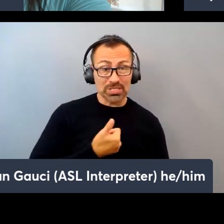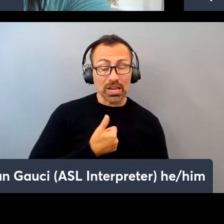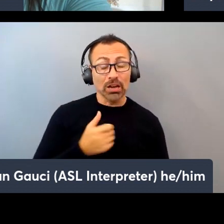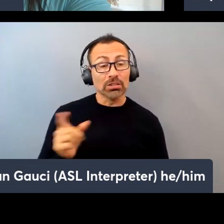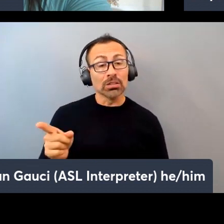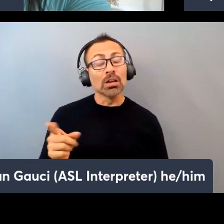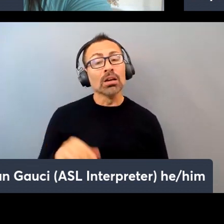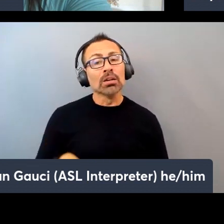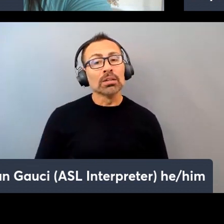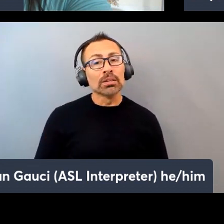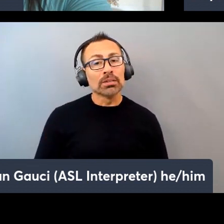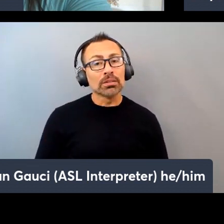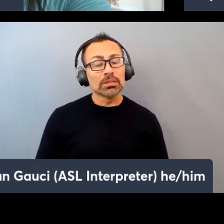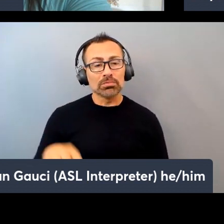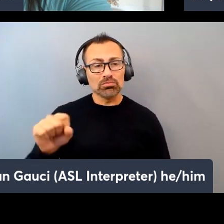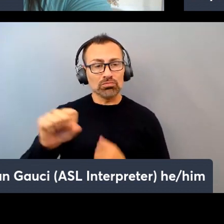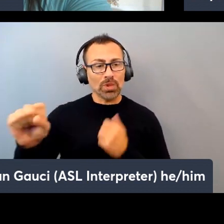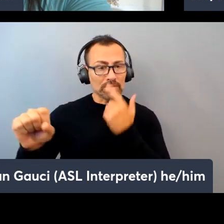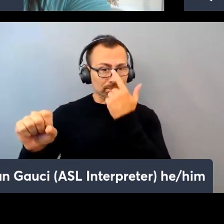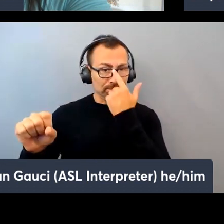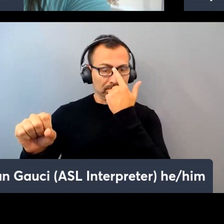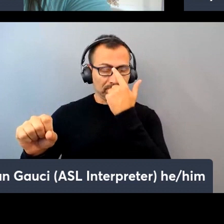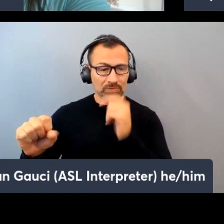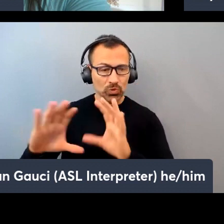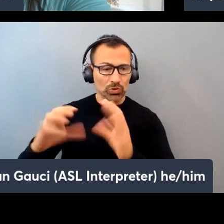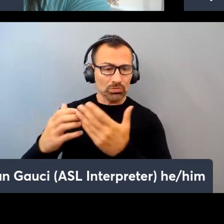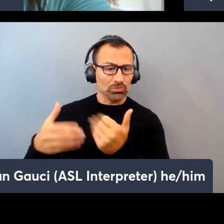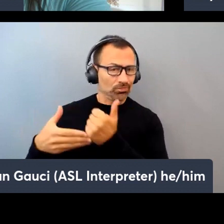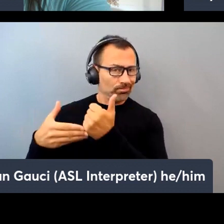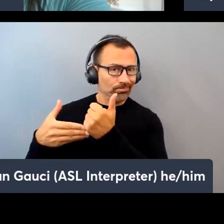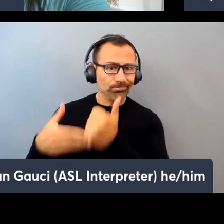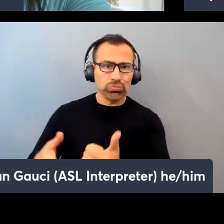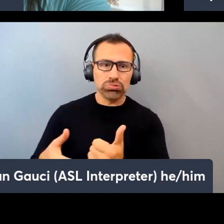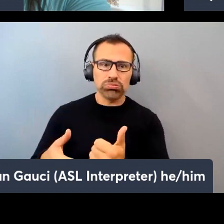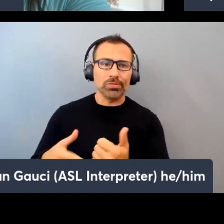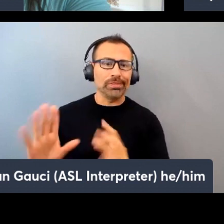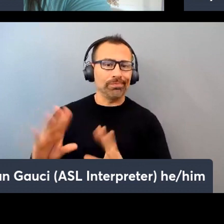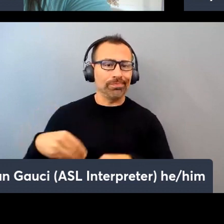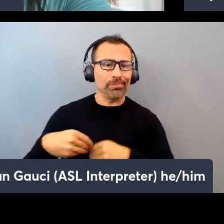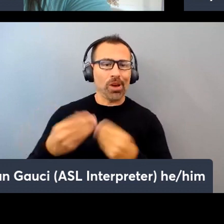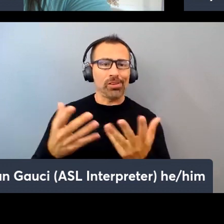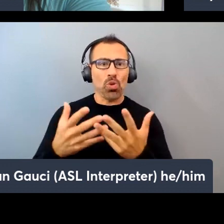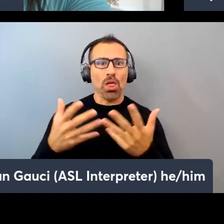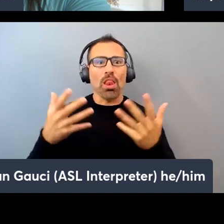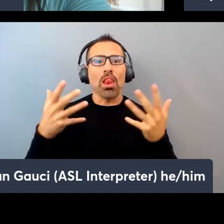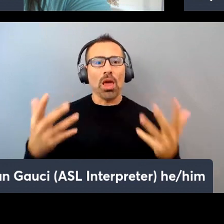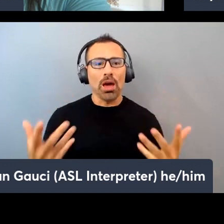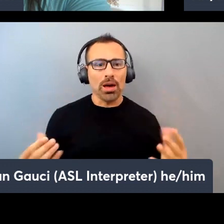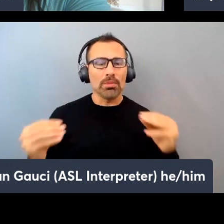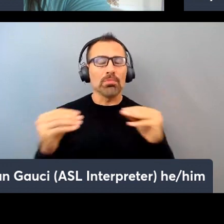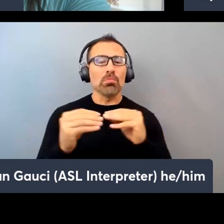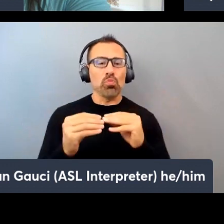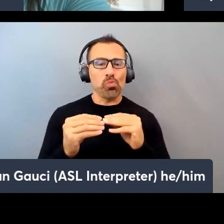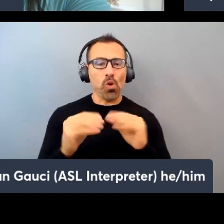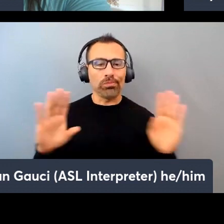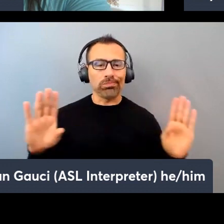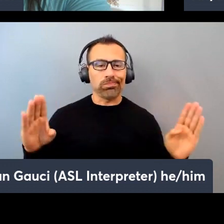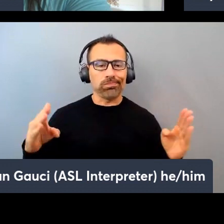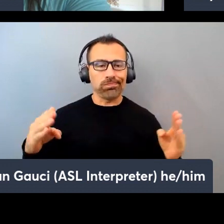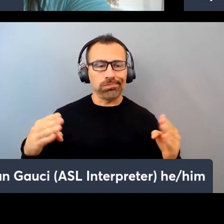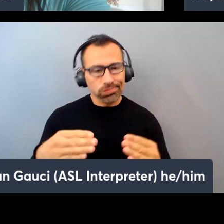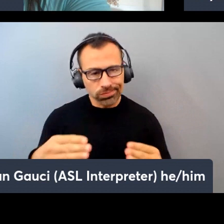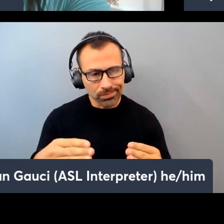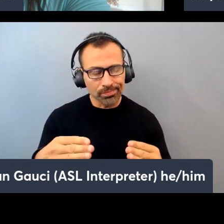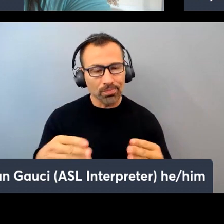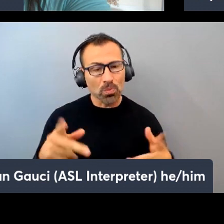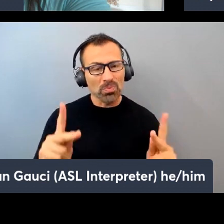And they were able to help us out and provided us with a lot more restricted permissions, which we were able to take